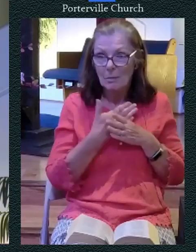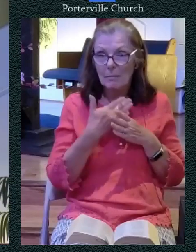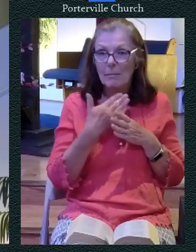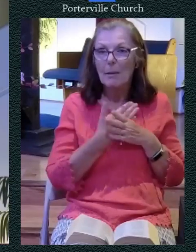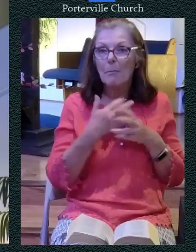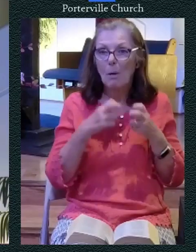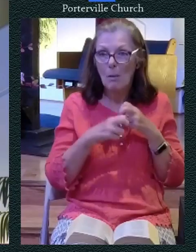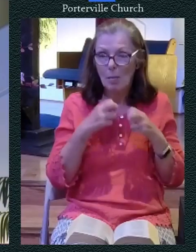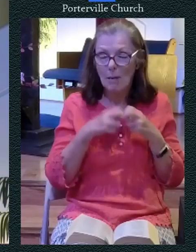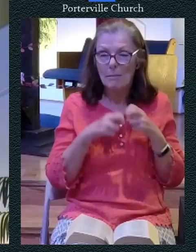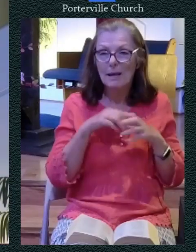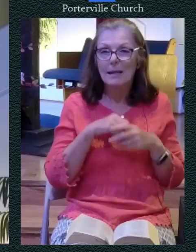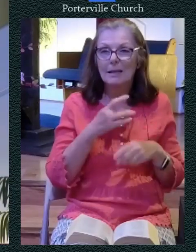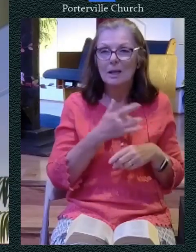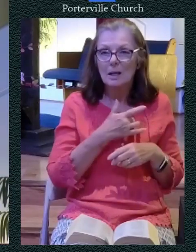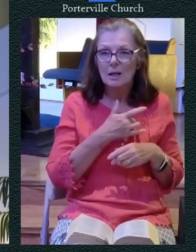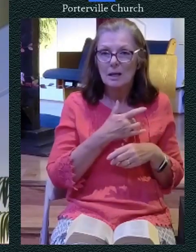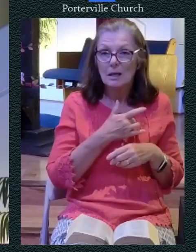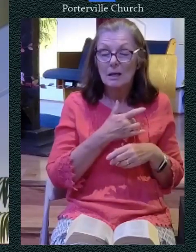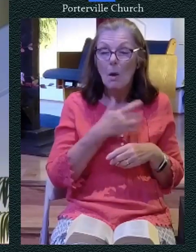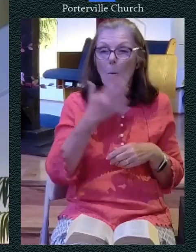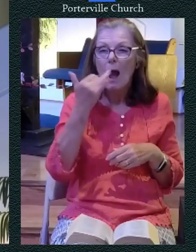because he is being tempted